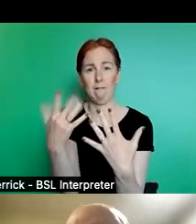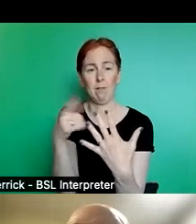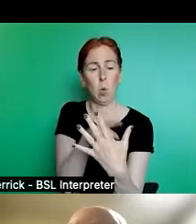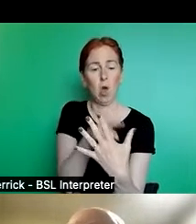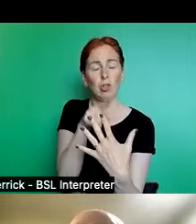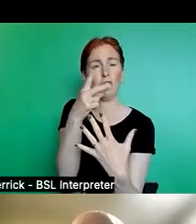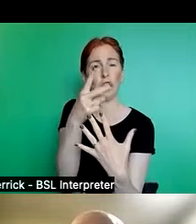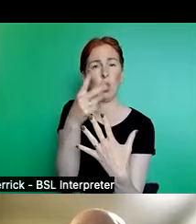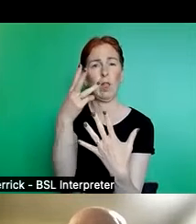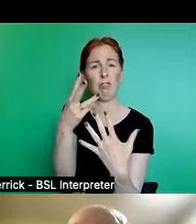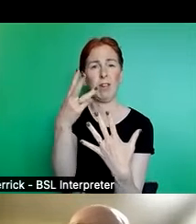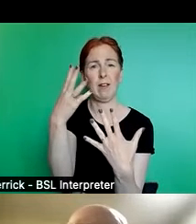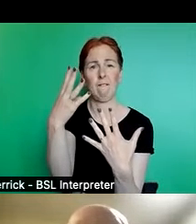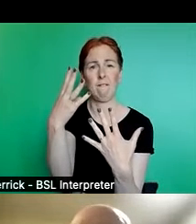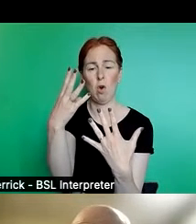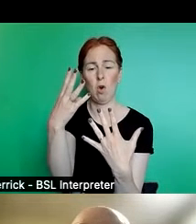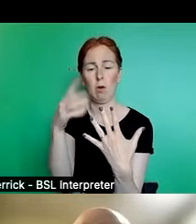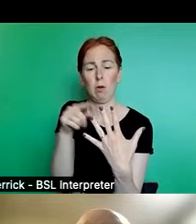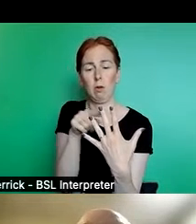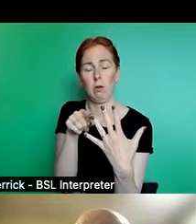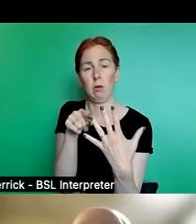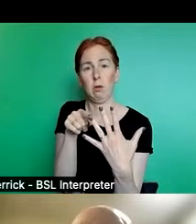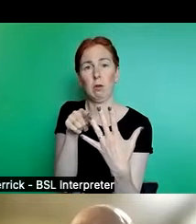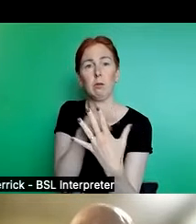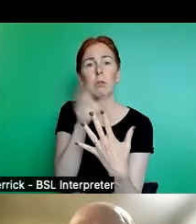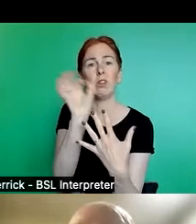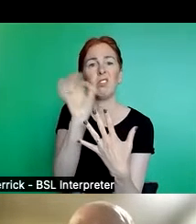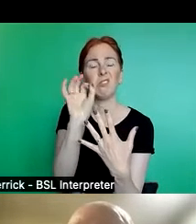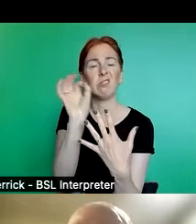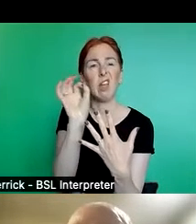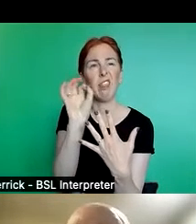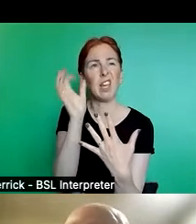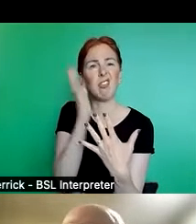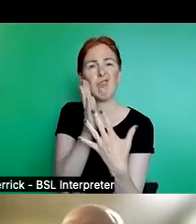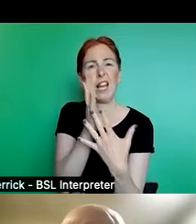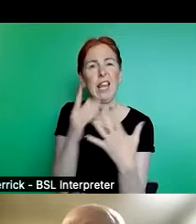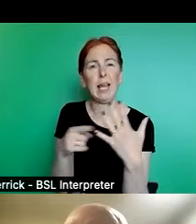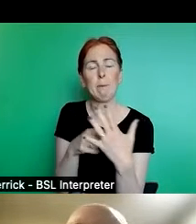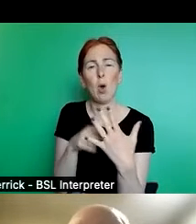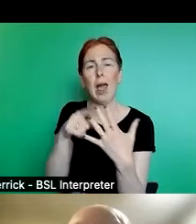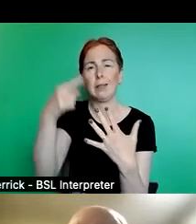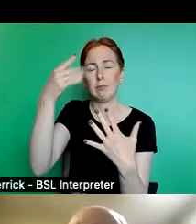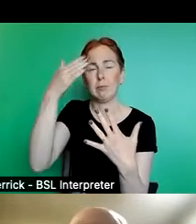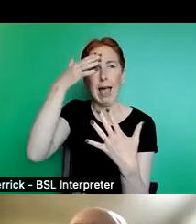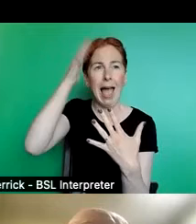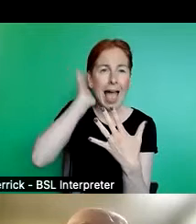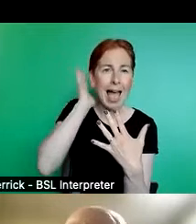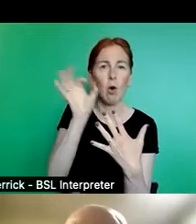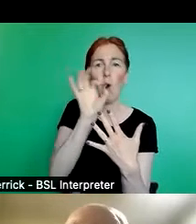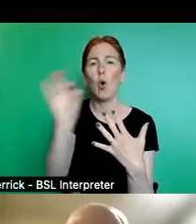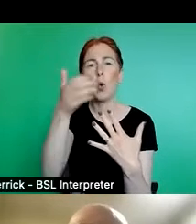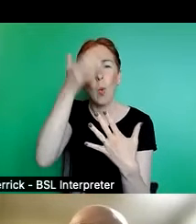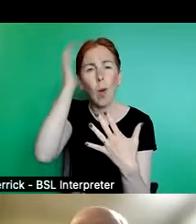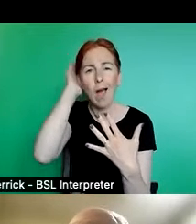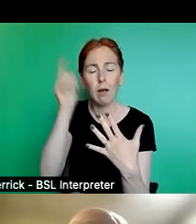an absolute barn door pathogenic. That missense change from a G to a T causes a